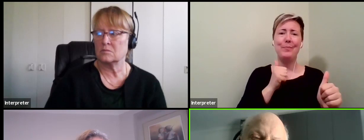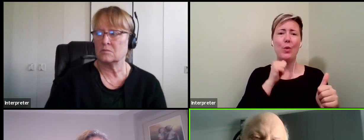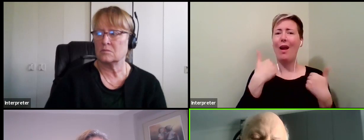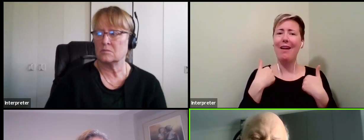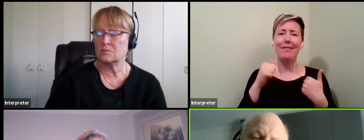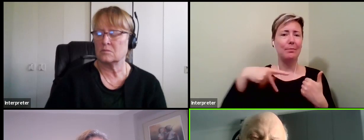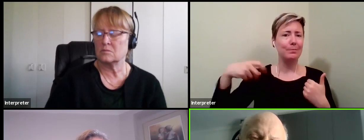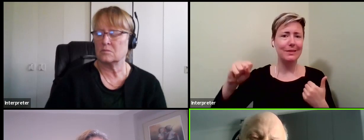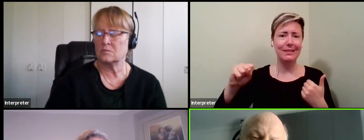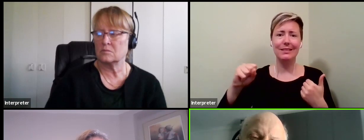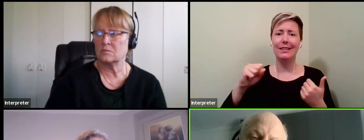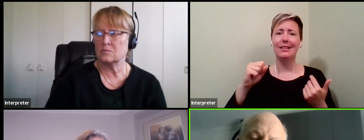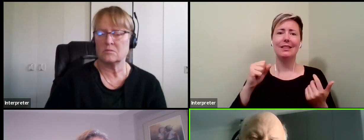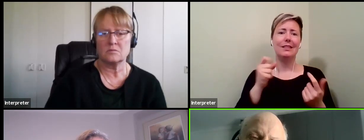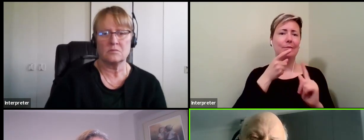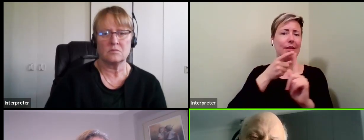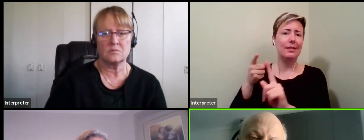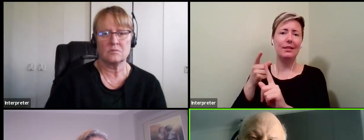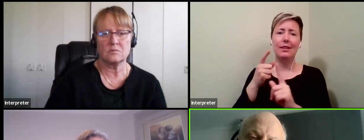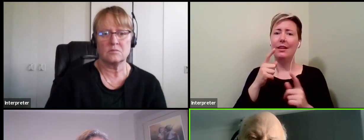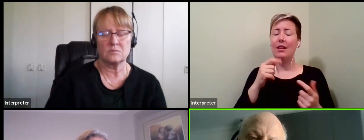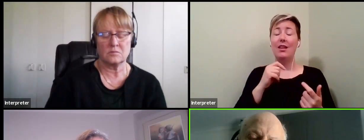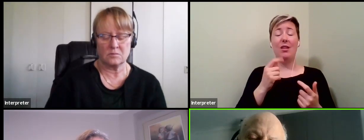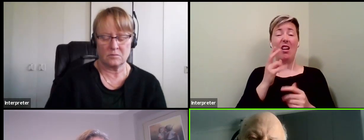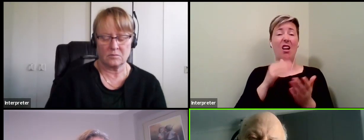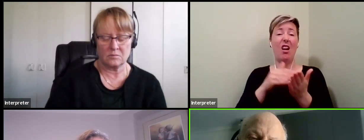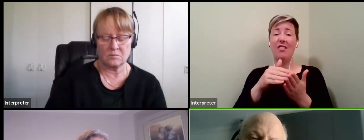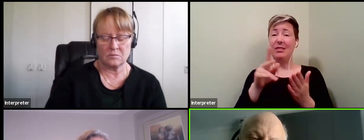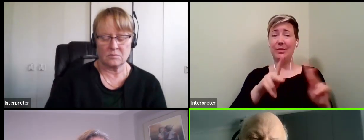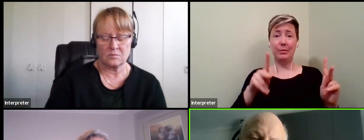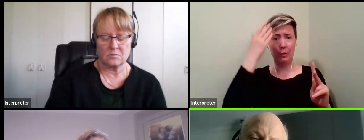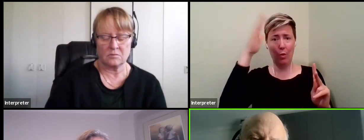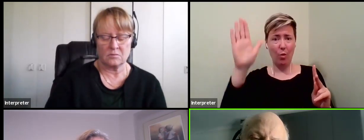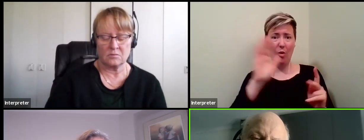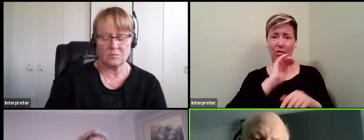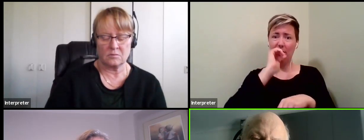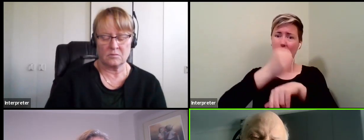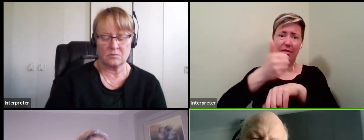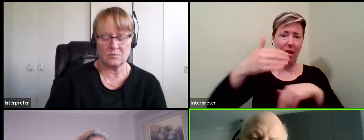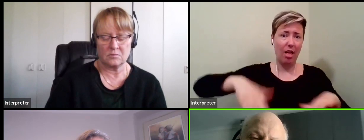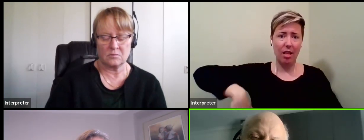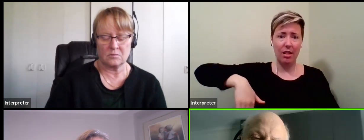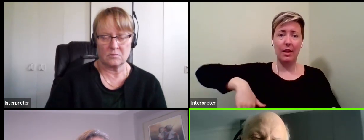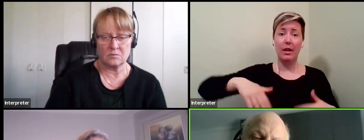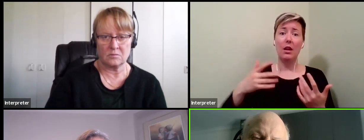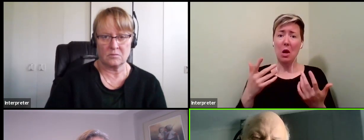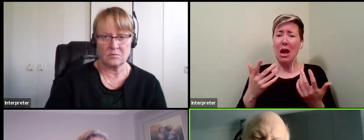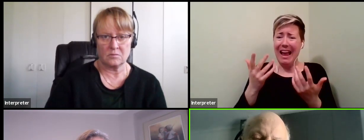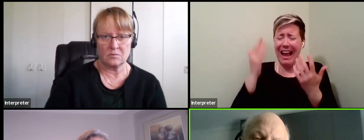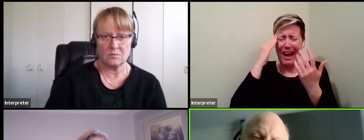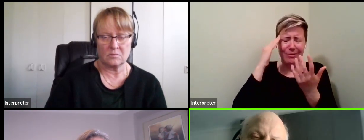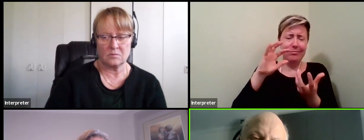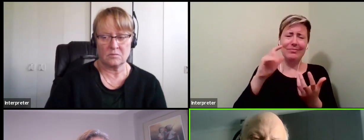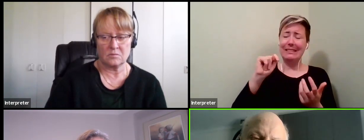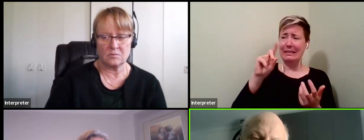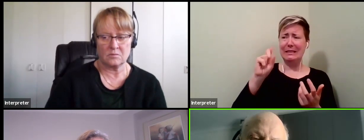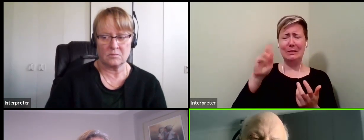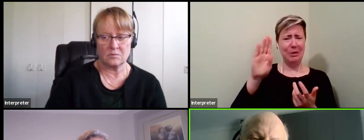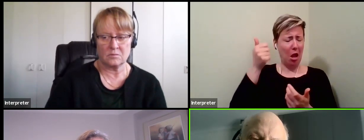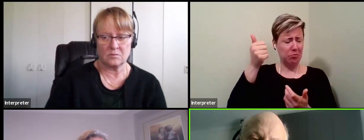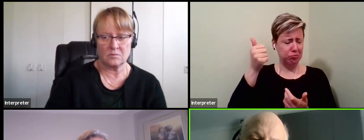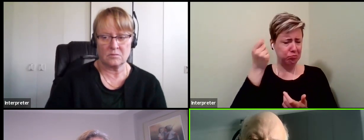apps. They're not effectively enforced, and too often they haven't been fully implemented. We're not saying nobody's doing anything, but what can be done to make sure